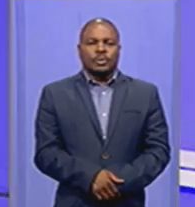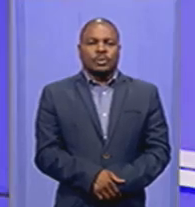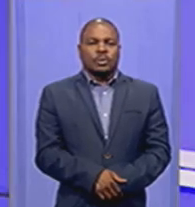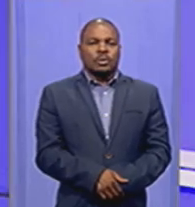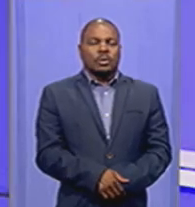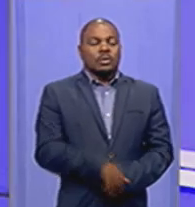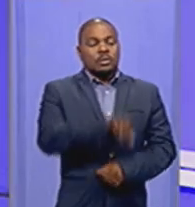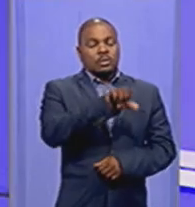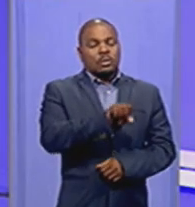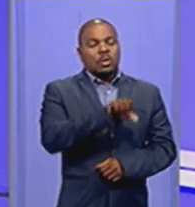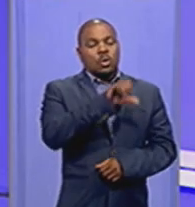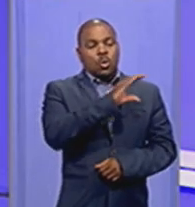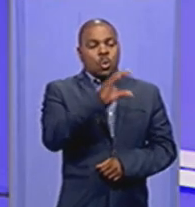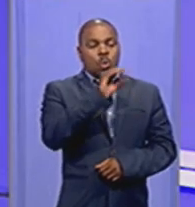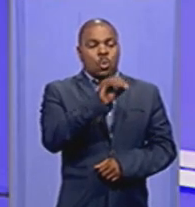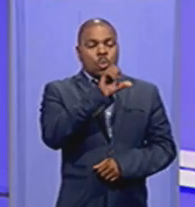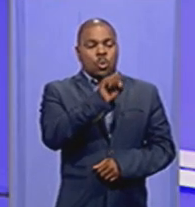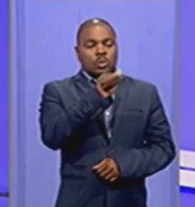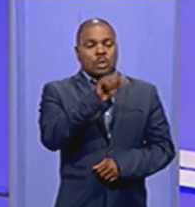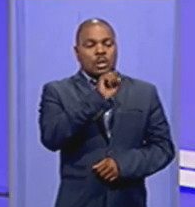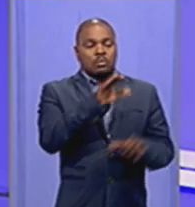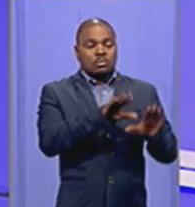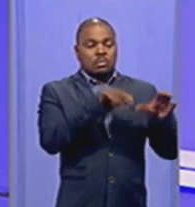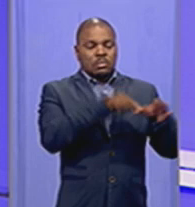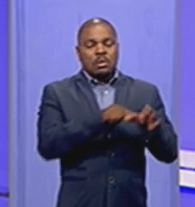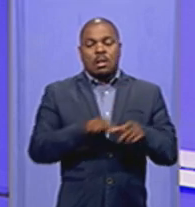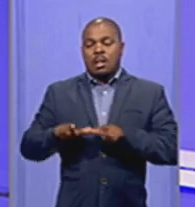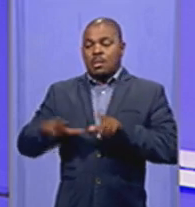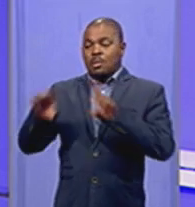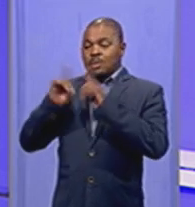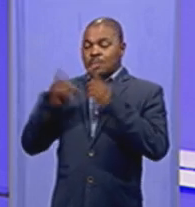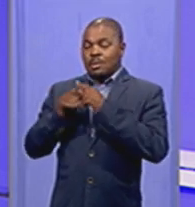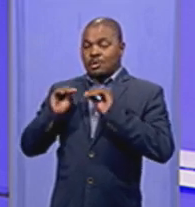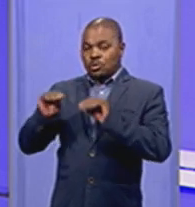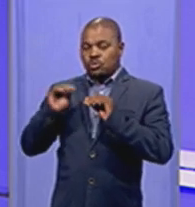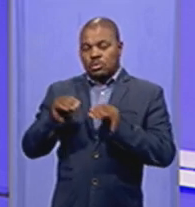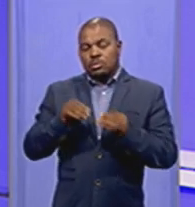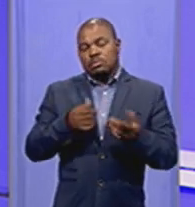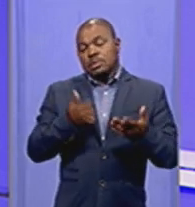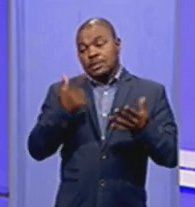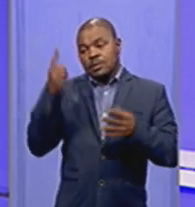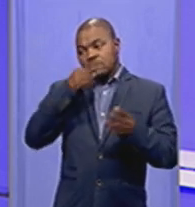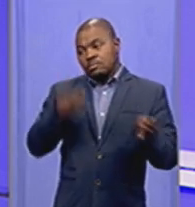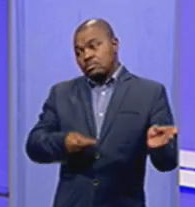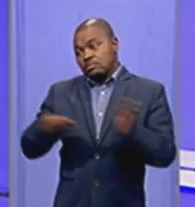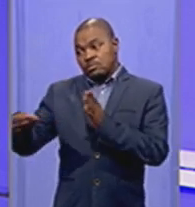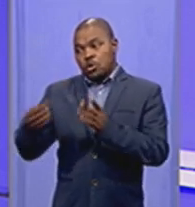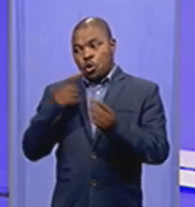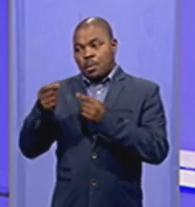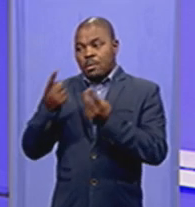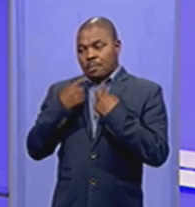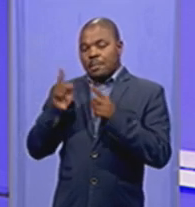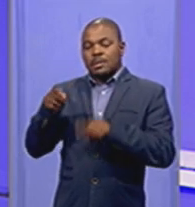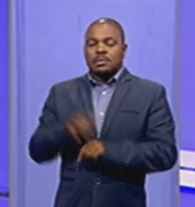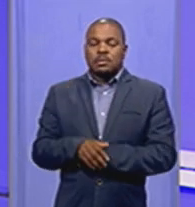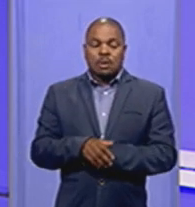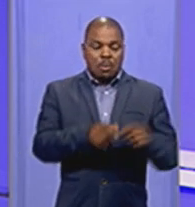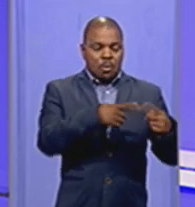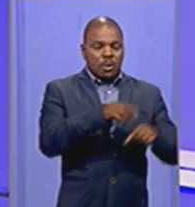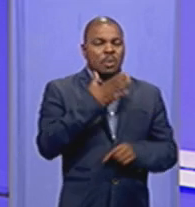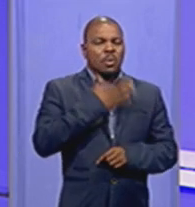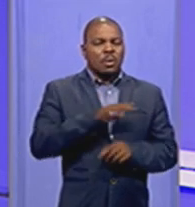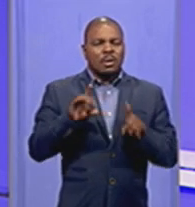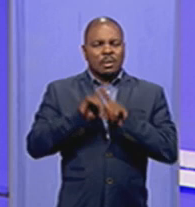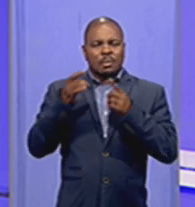Congress of South African Students e file lefapha la thuto la Limpopo matsatsi a supileng go arabela lengolo la bona la ditseko COSAS. E batla gore lefapha